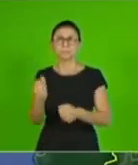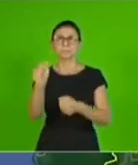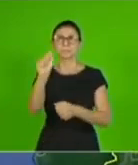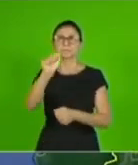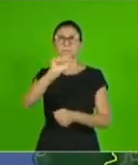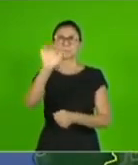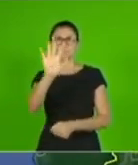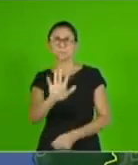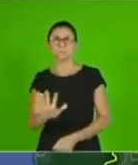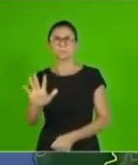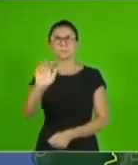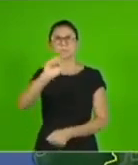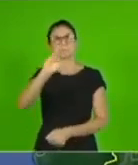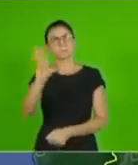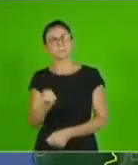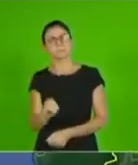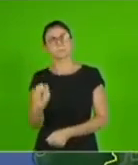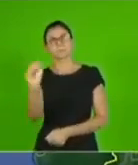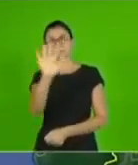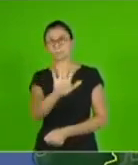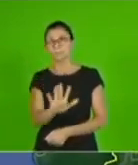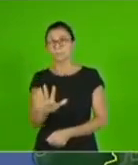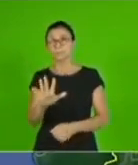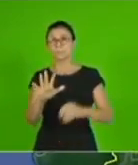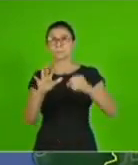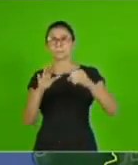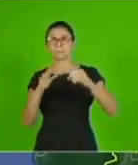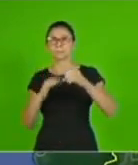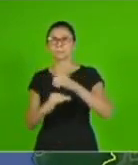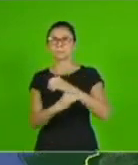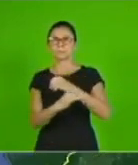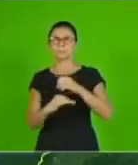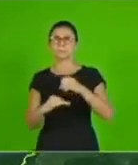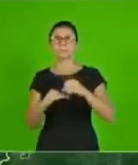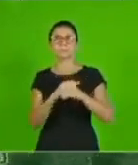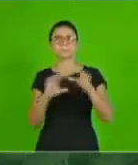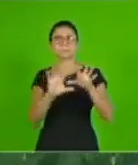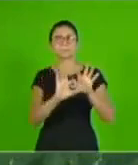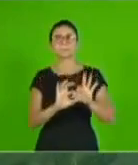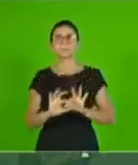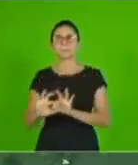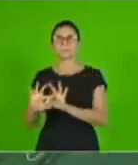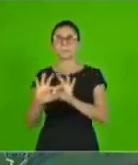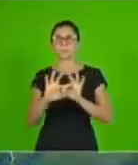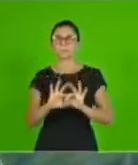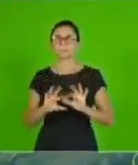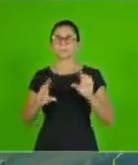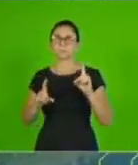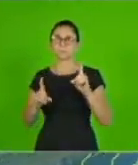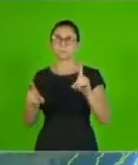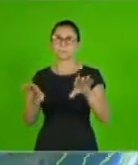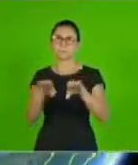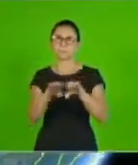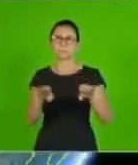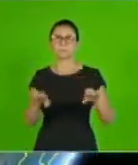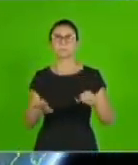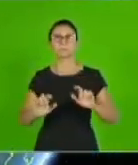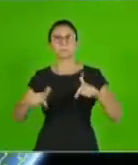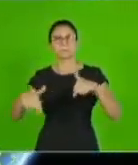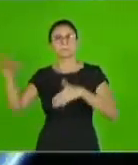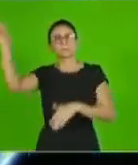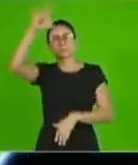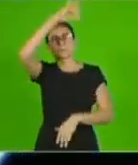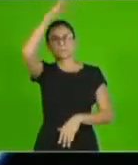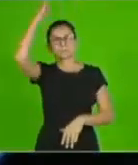in the three Americas, Europe, Africa, Asia, and Oceania, connected by the same